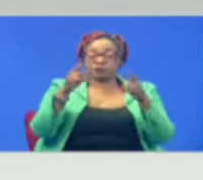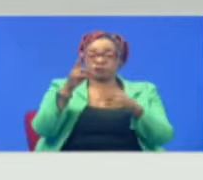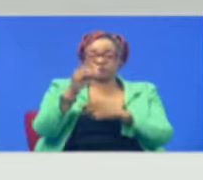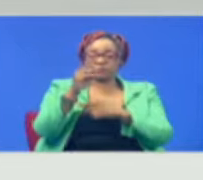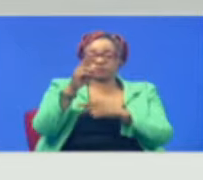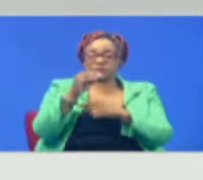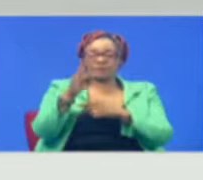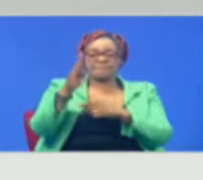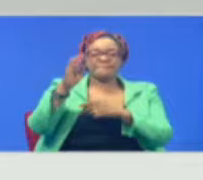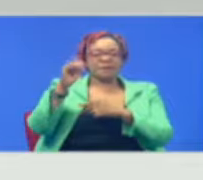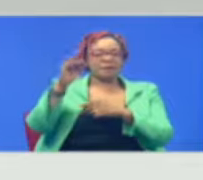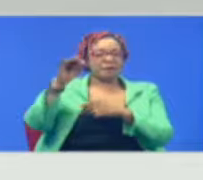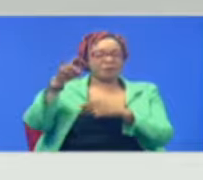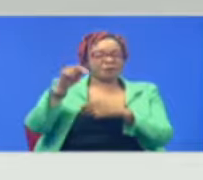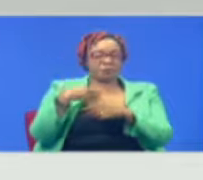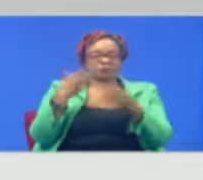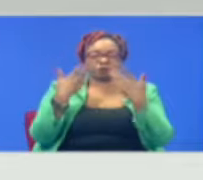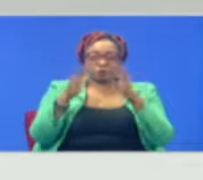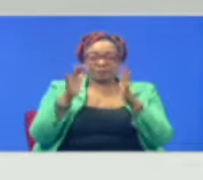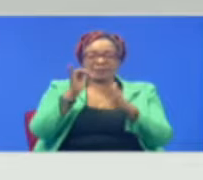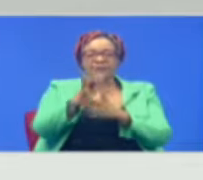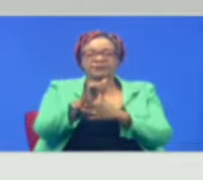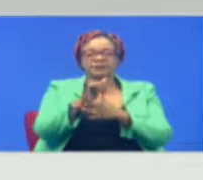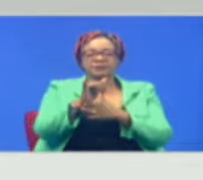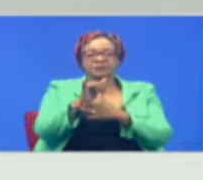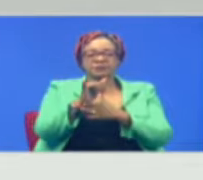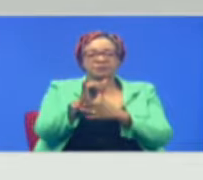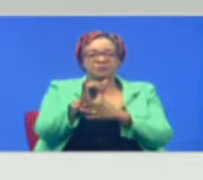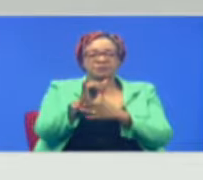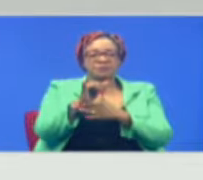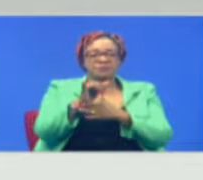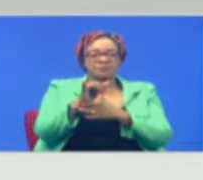Bayern want to complete that set.